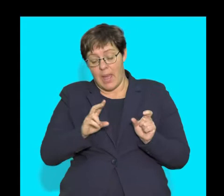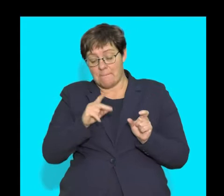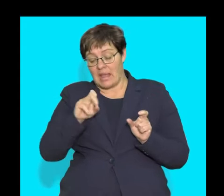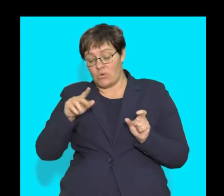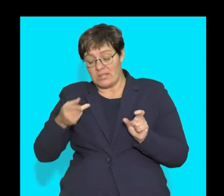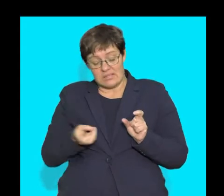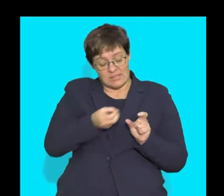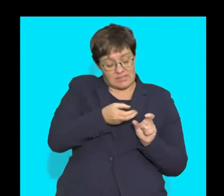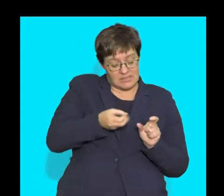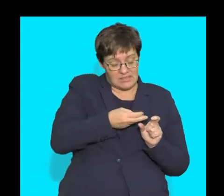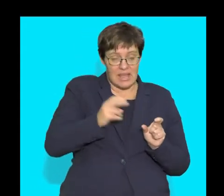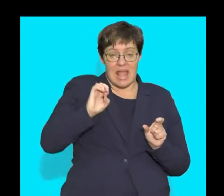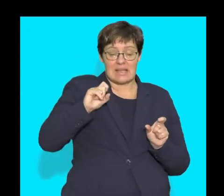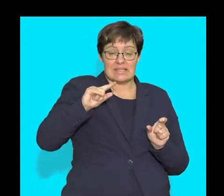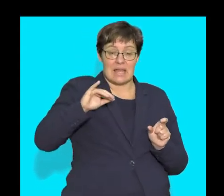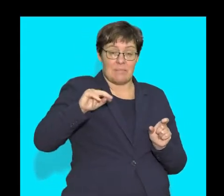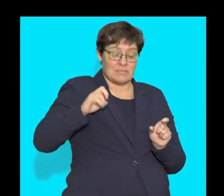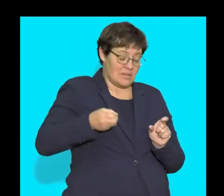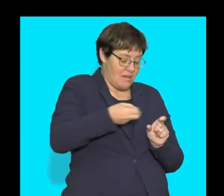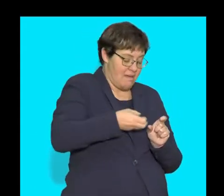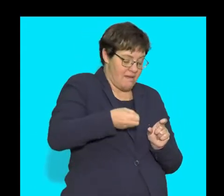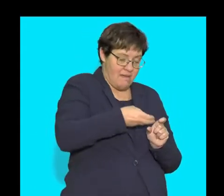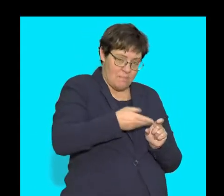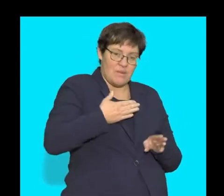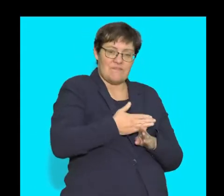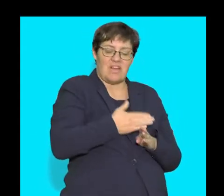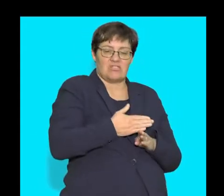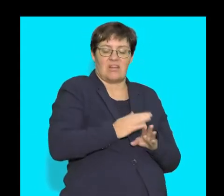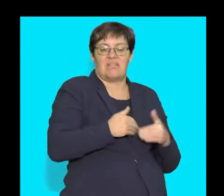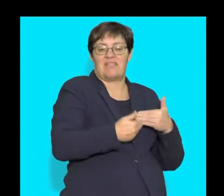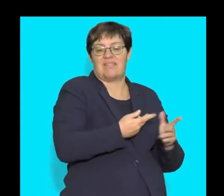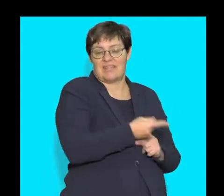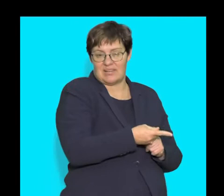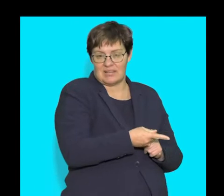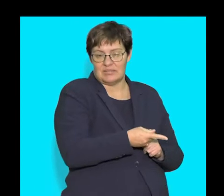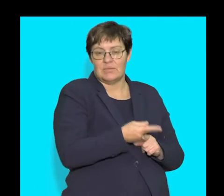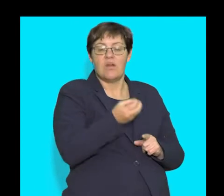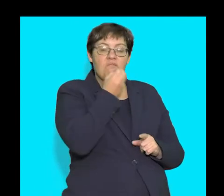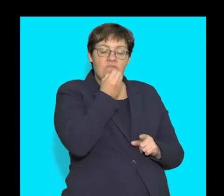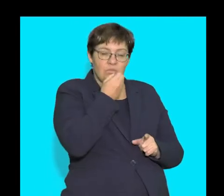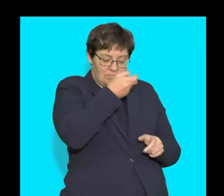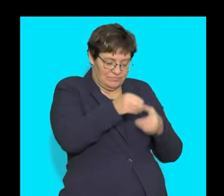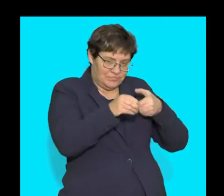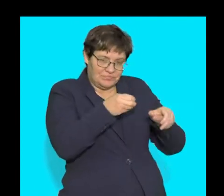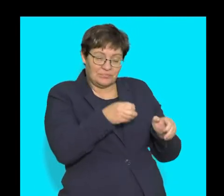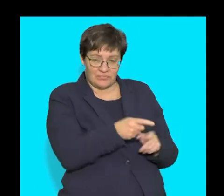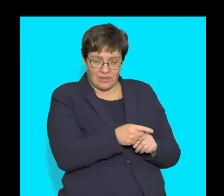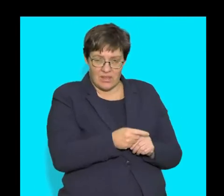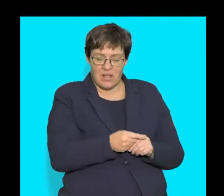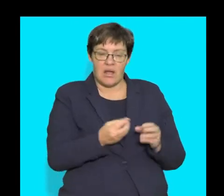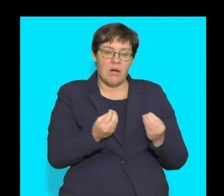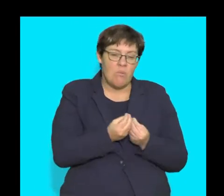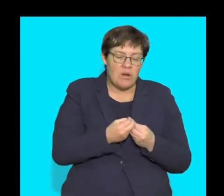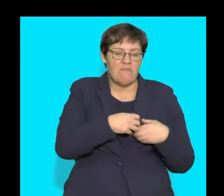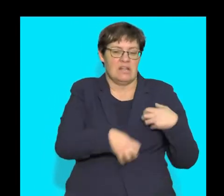releases enzymes that now carry out the enzymatic function. So essentially breaking down the products